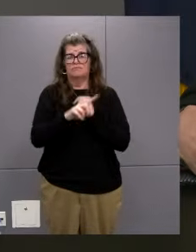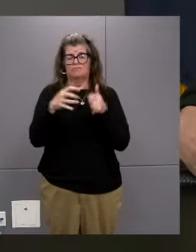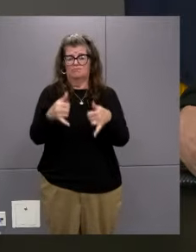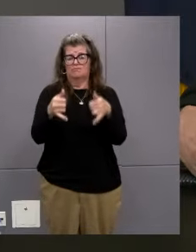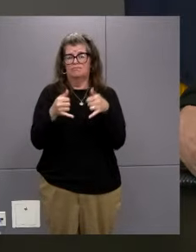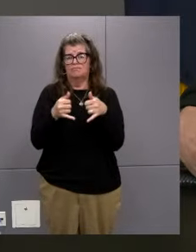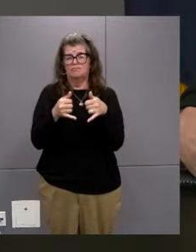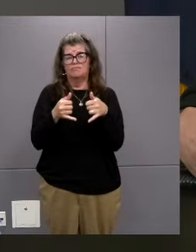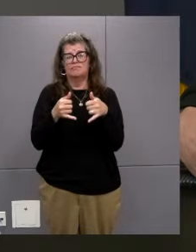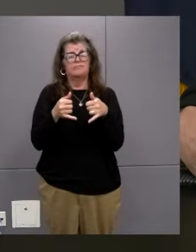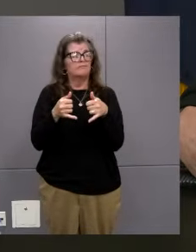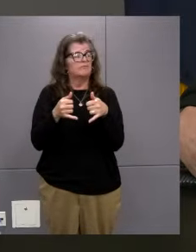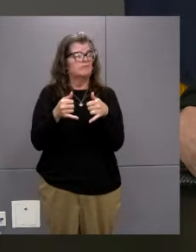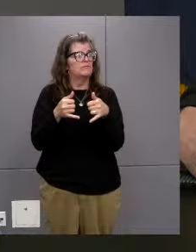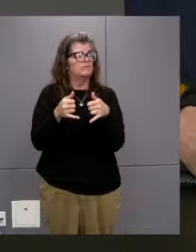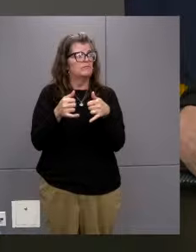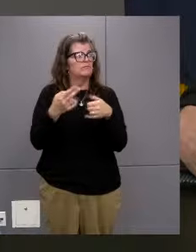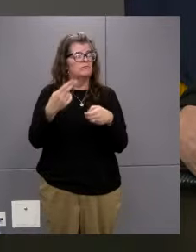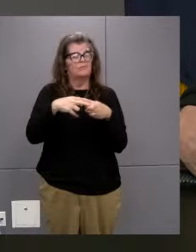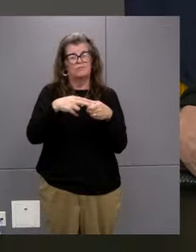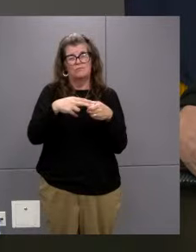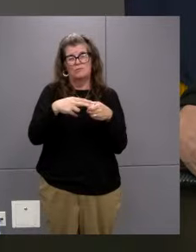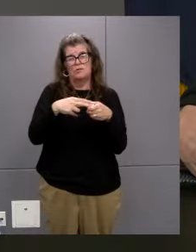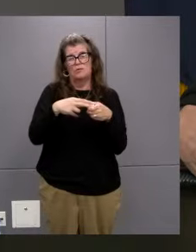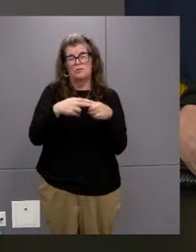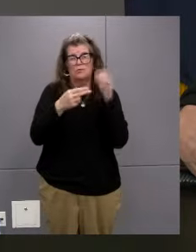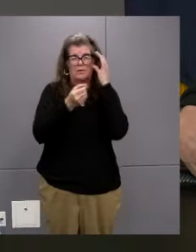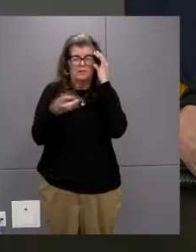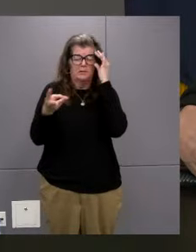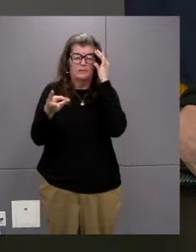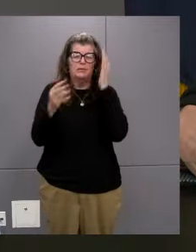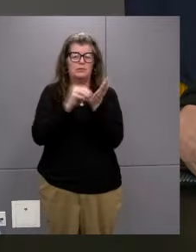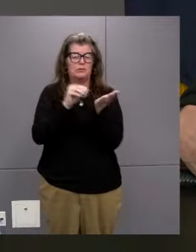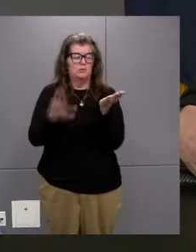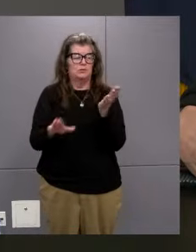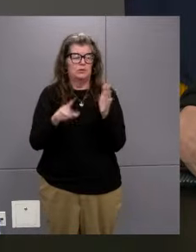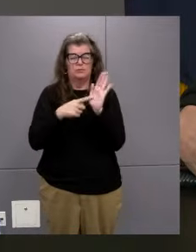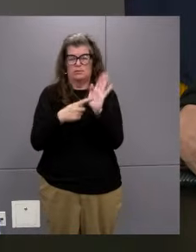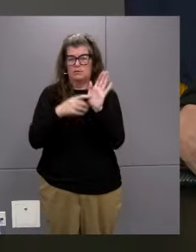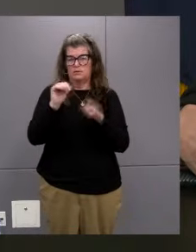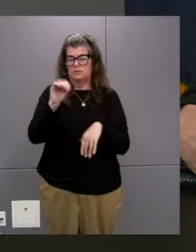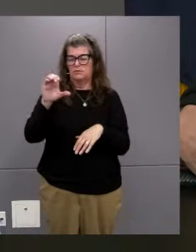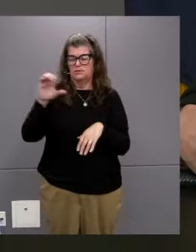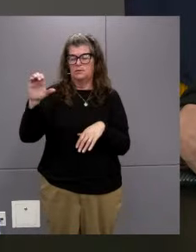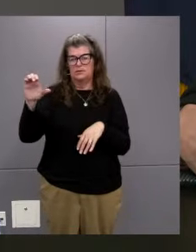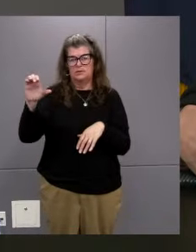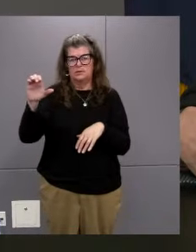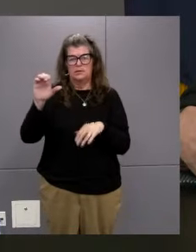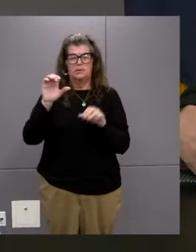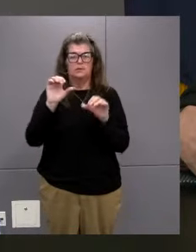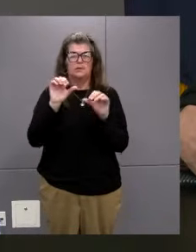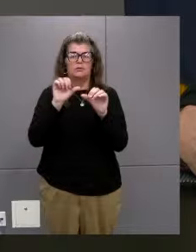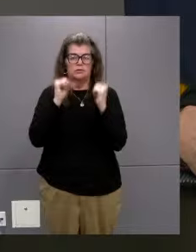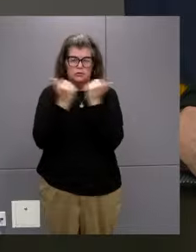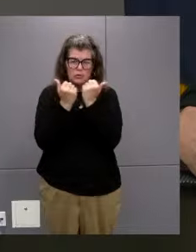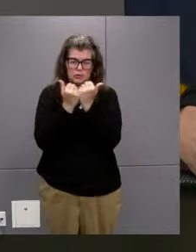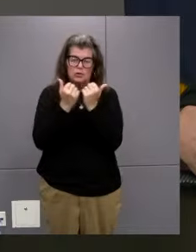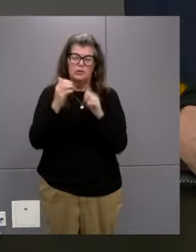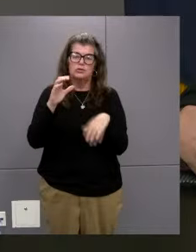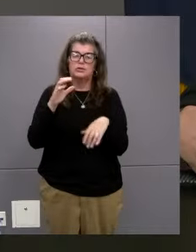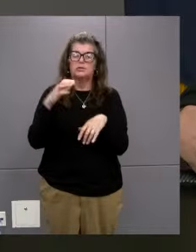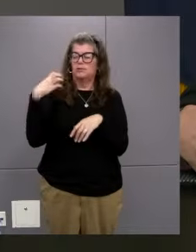honor of joining several other students to represent Mott at the Michigan Community College Association Capitol Day